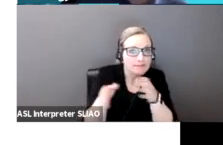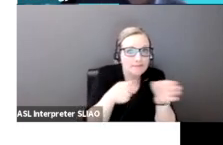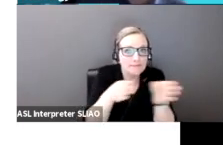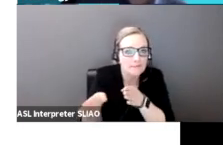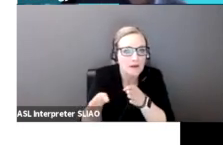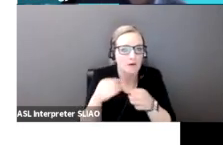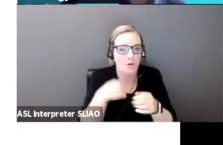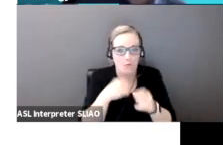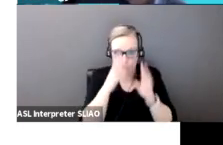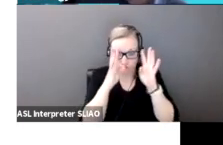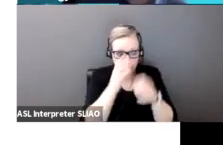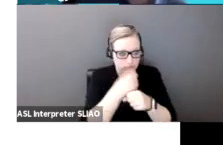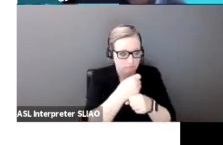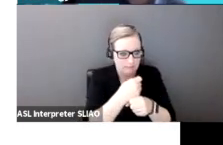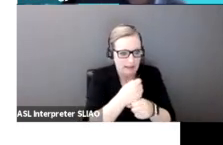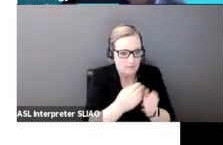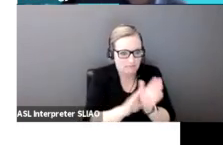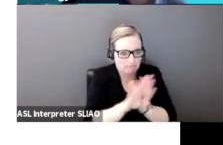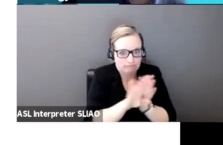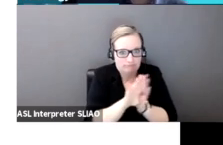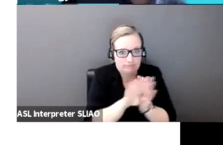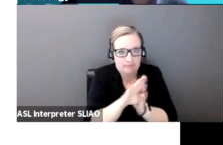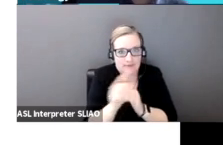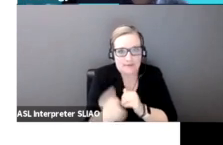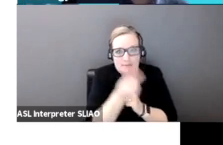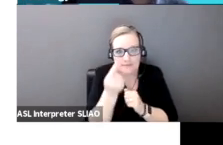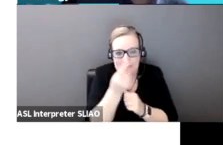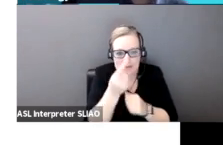plans. So product roadmaps, for instance.